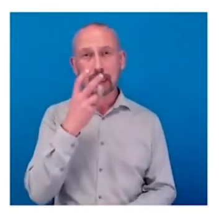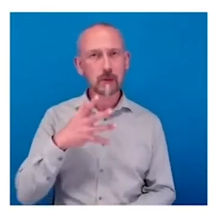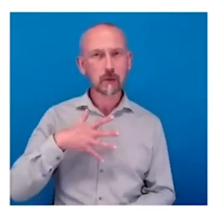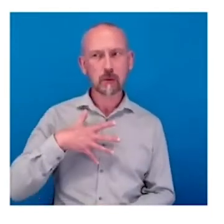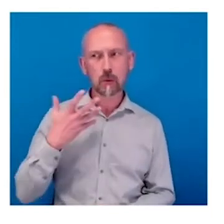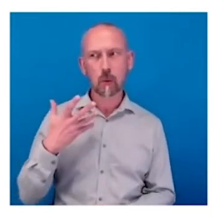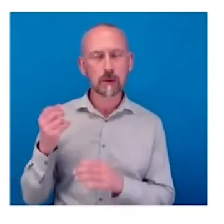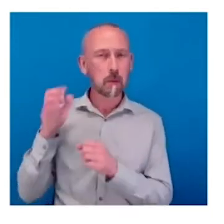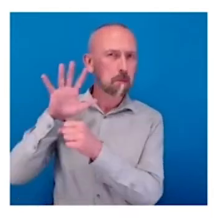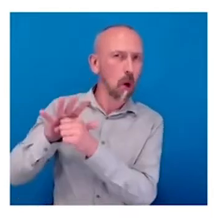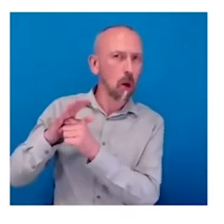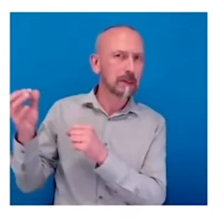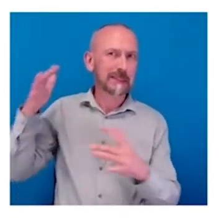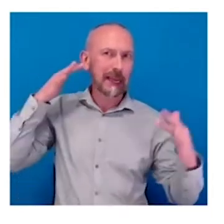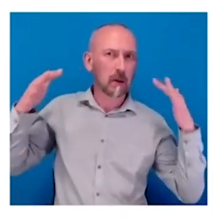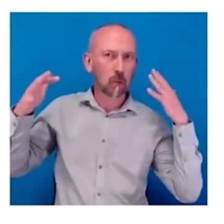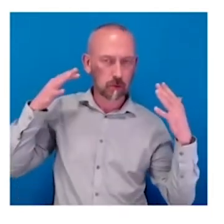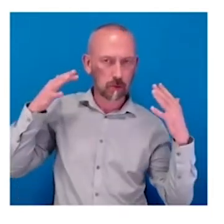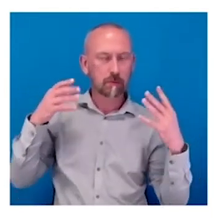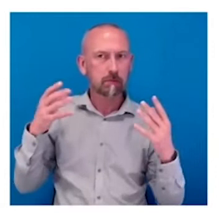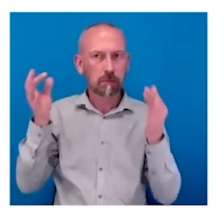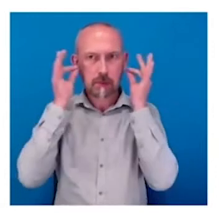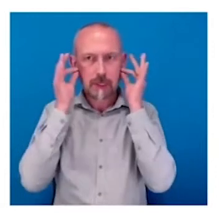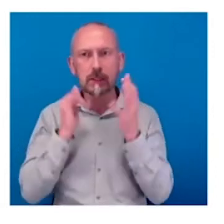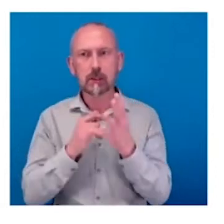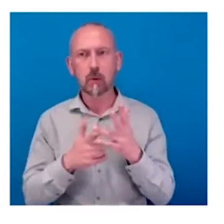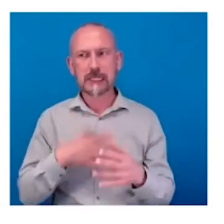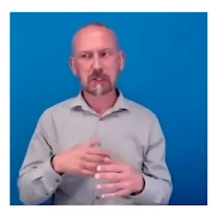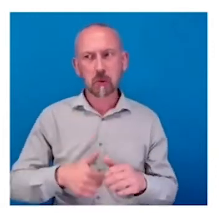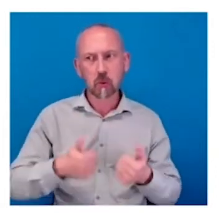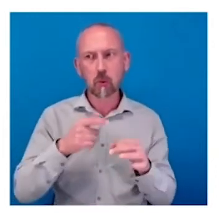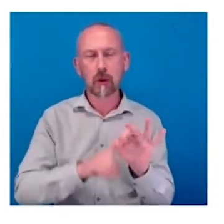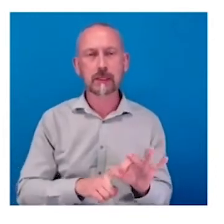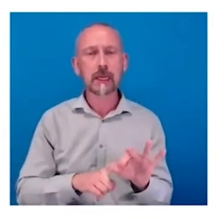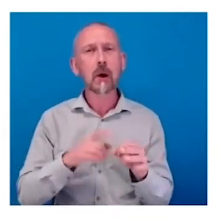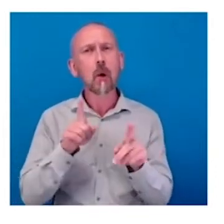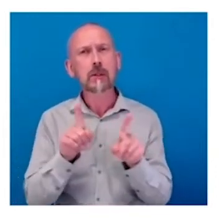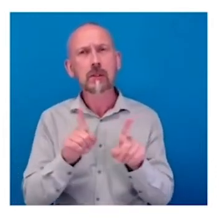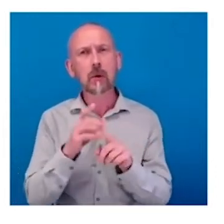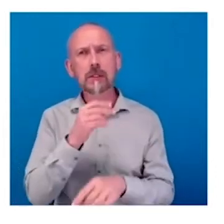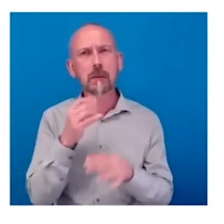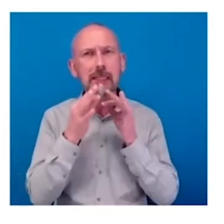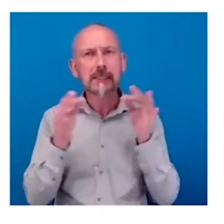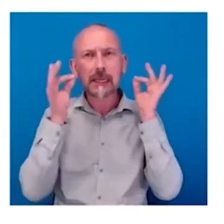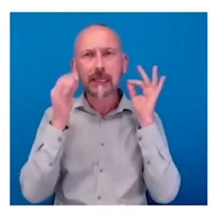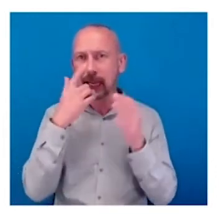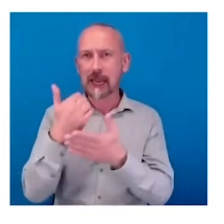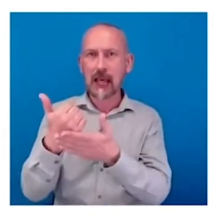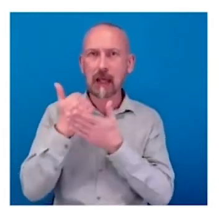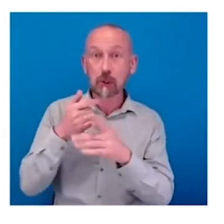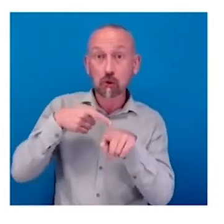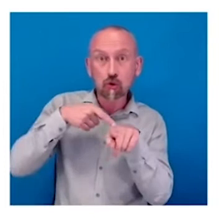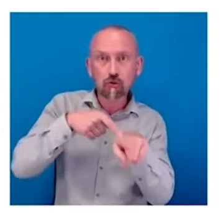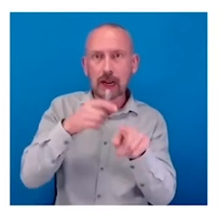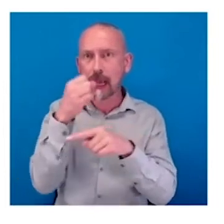of course, some headsets that allow the tracking of head movement to take place creates a much more dynamic, a much more